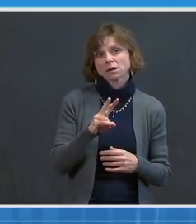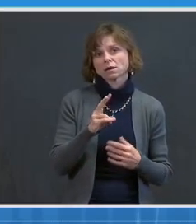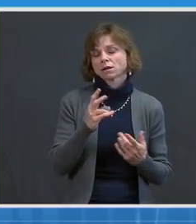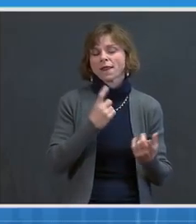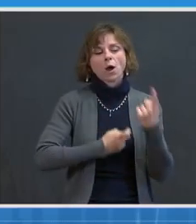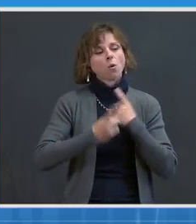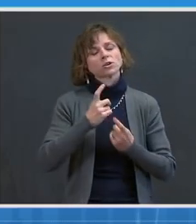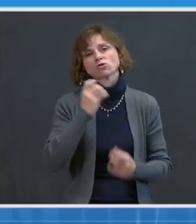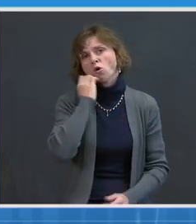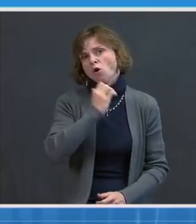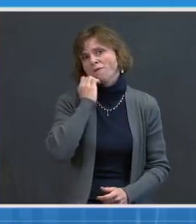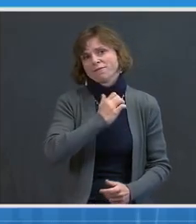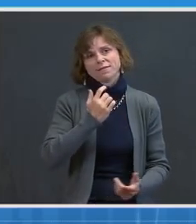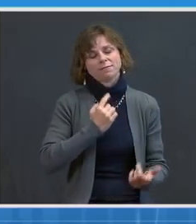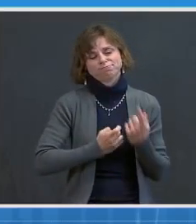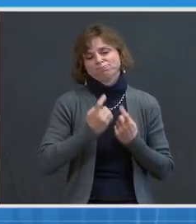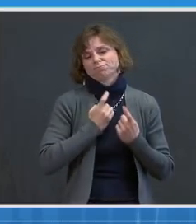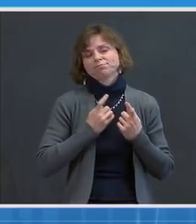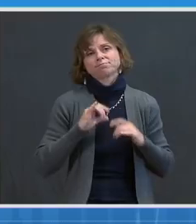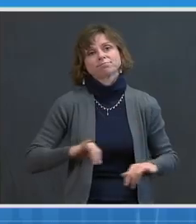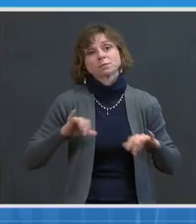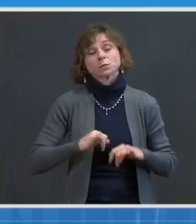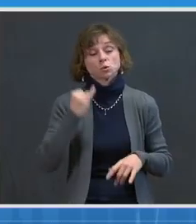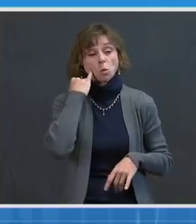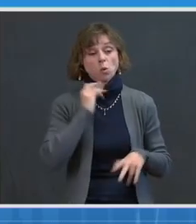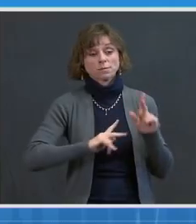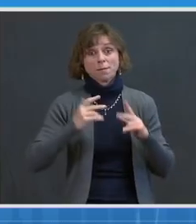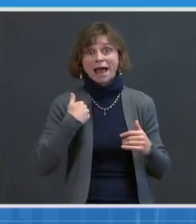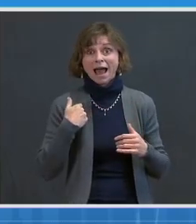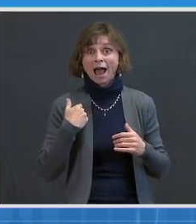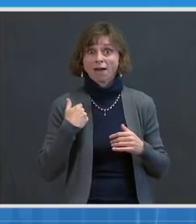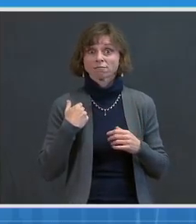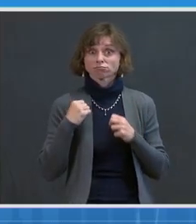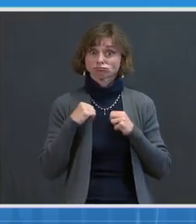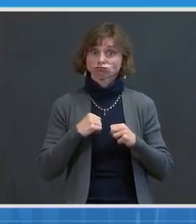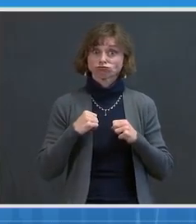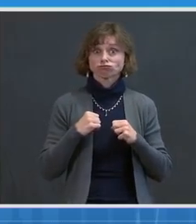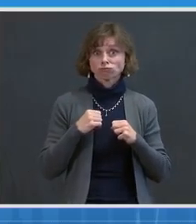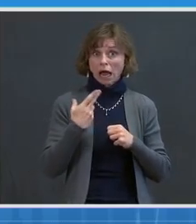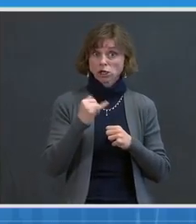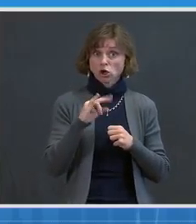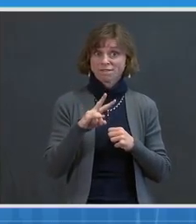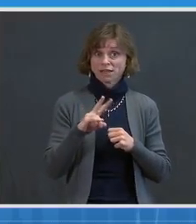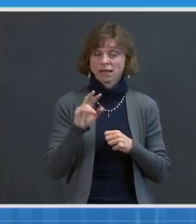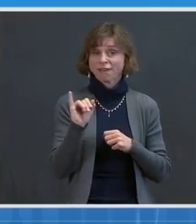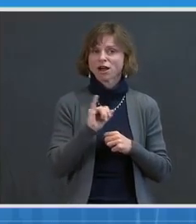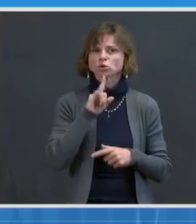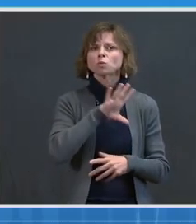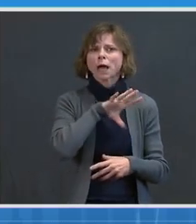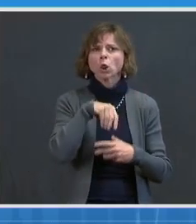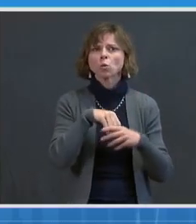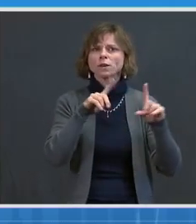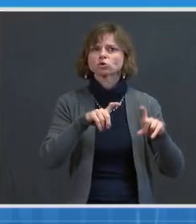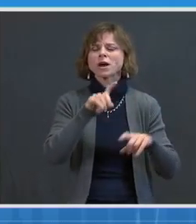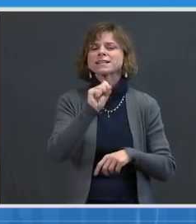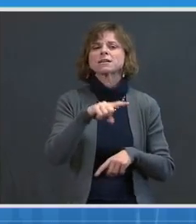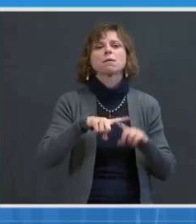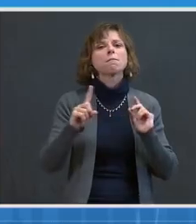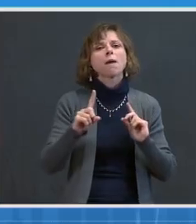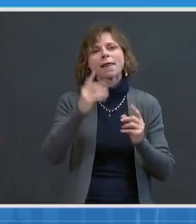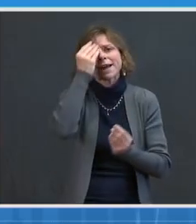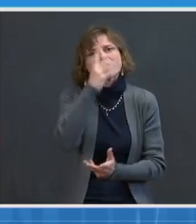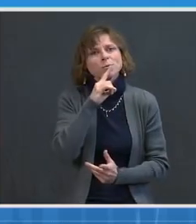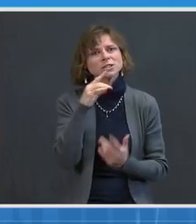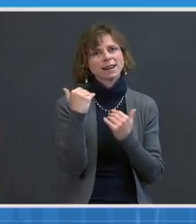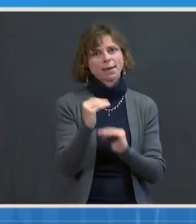the time. People with stable HIV infection are included in the trials, although the data are limited.